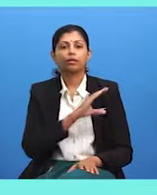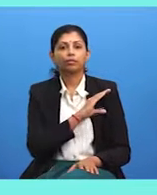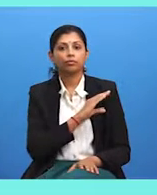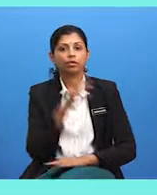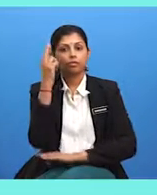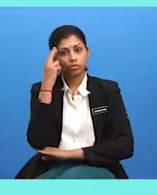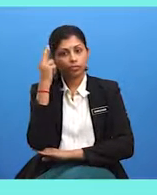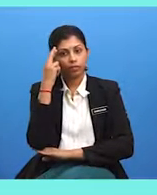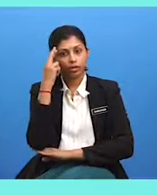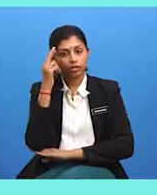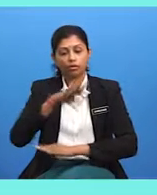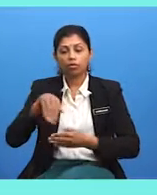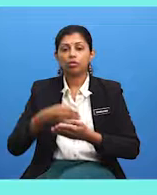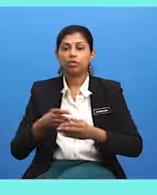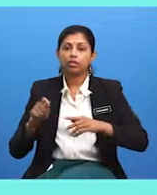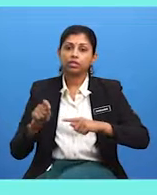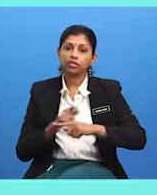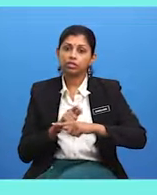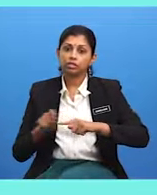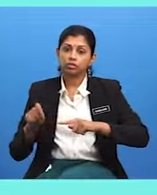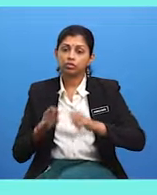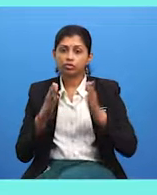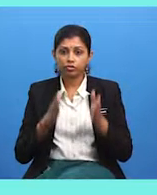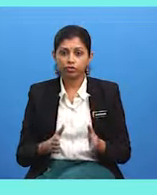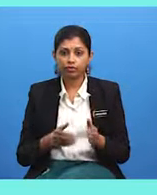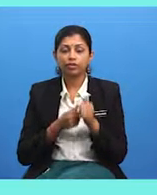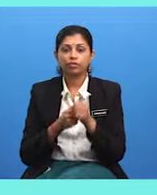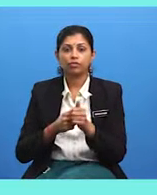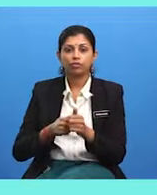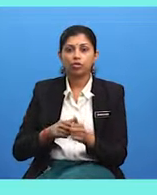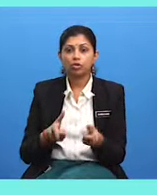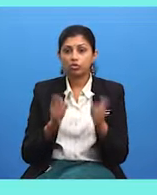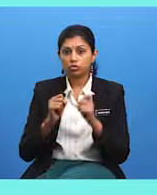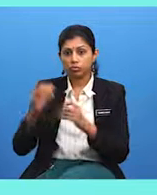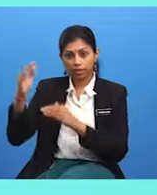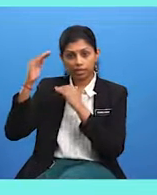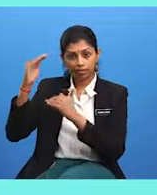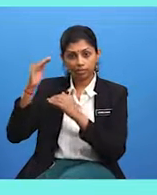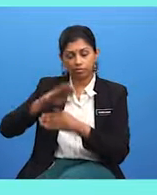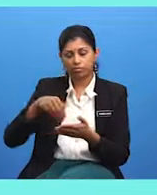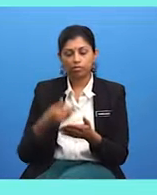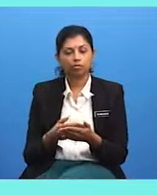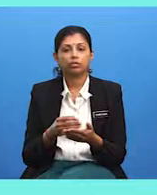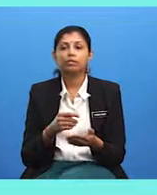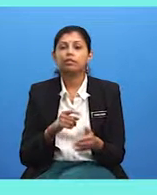police reminded travelers to follow the speed limit at all times.